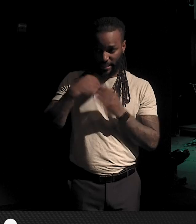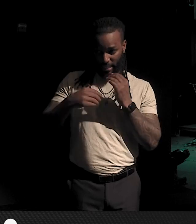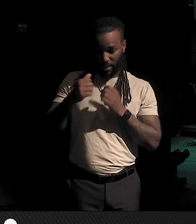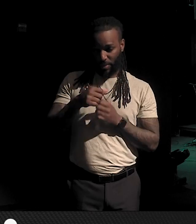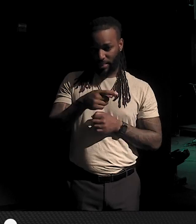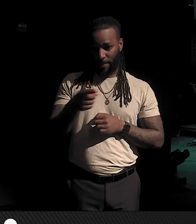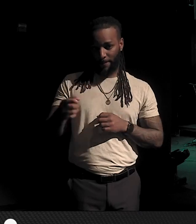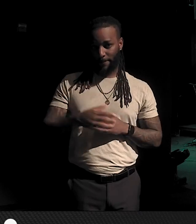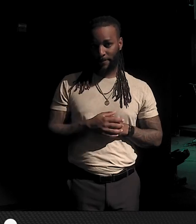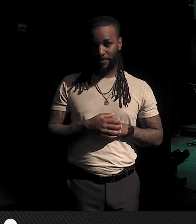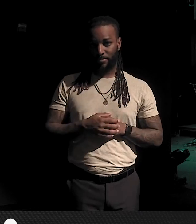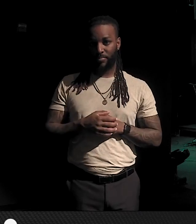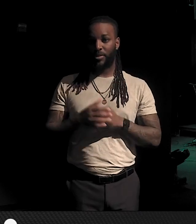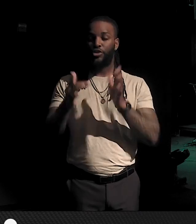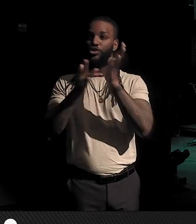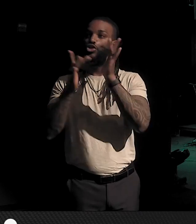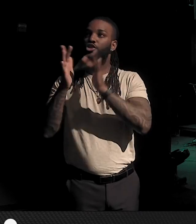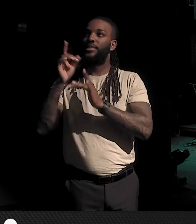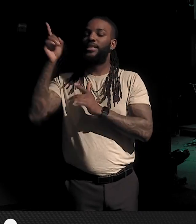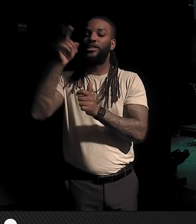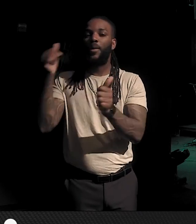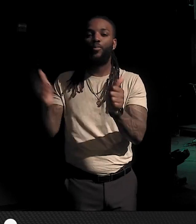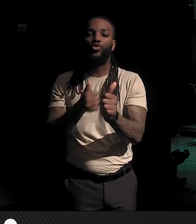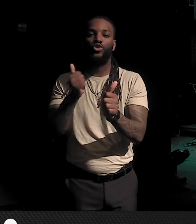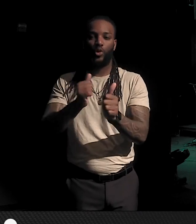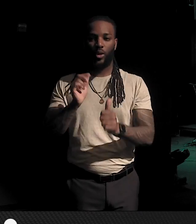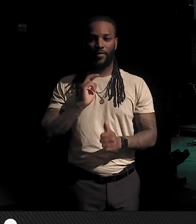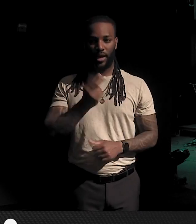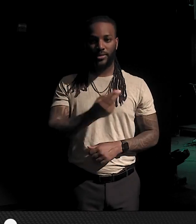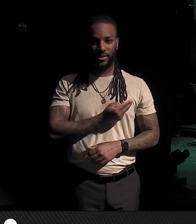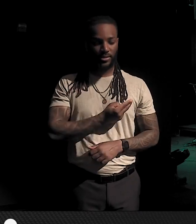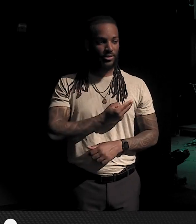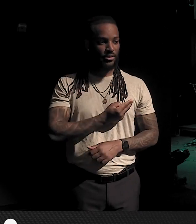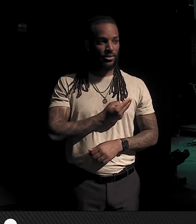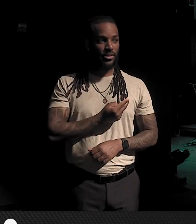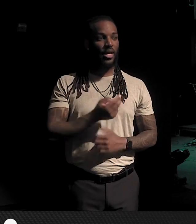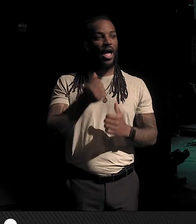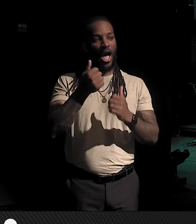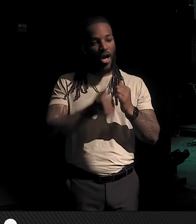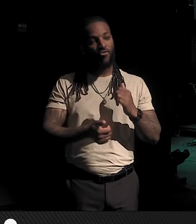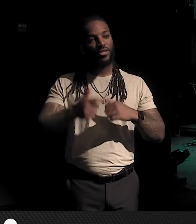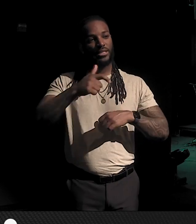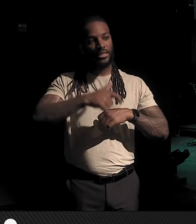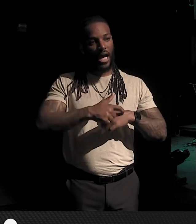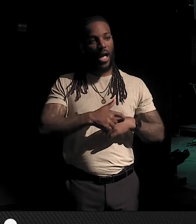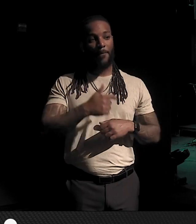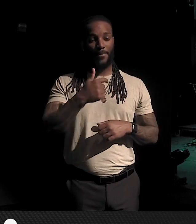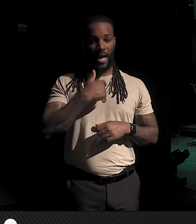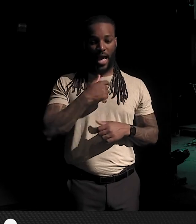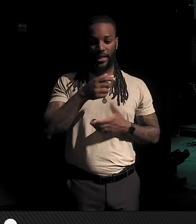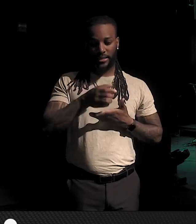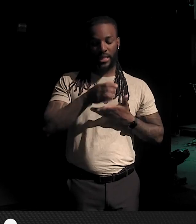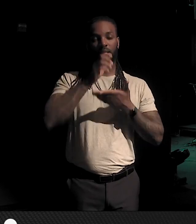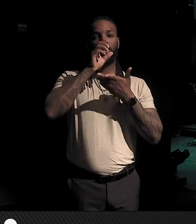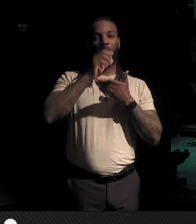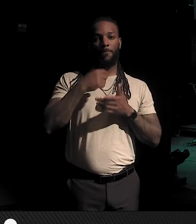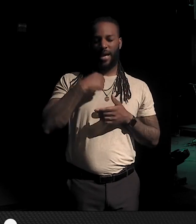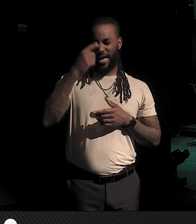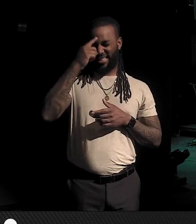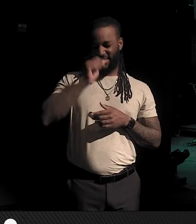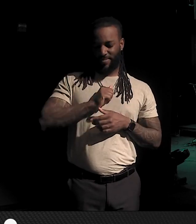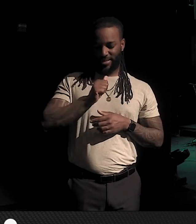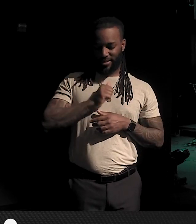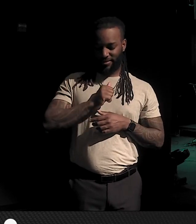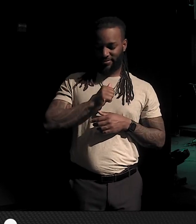He's in pursuit of us. Every time I take the cup, I think to myself,